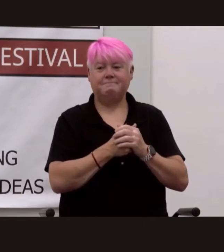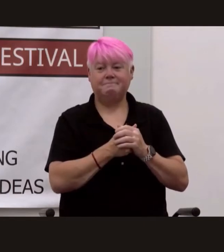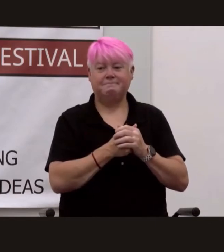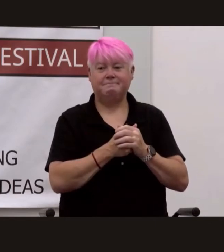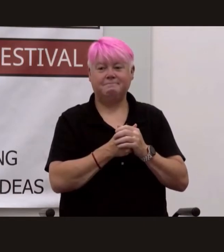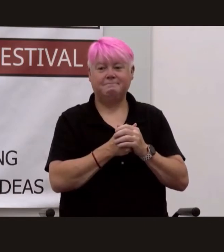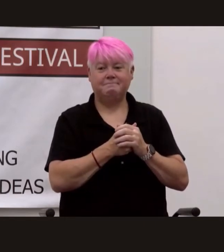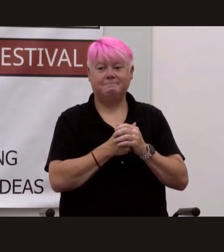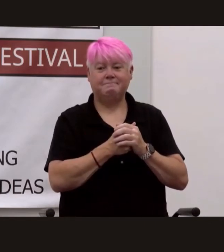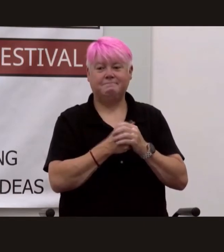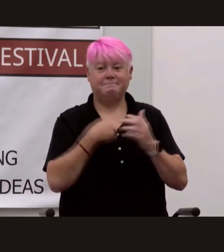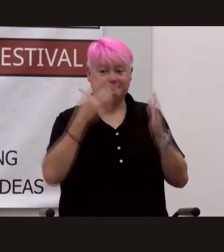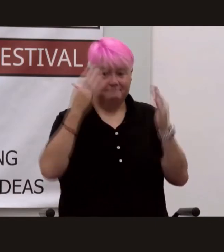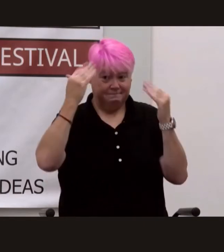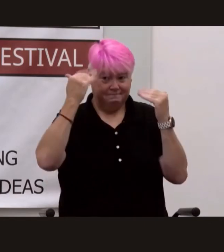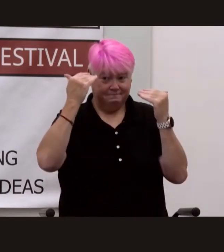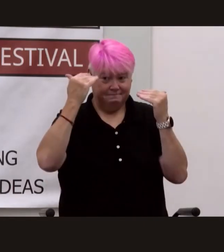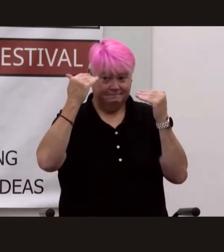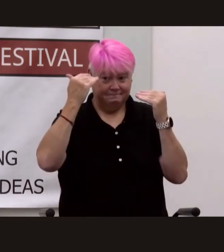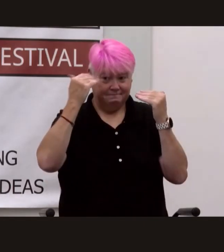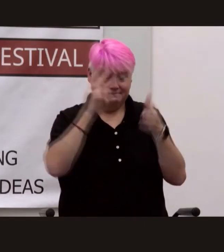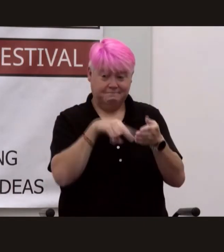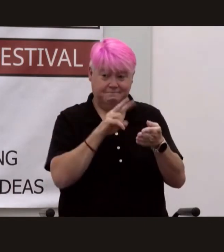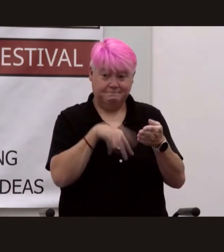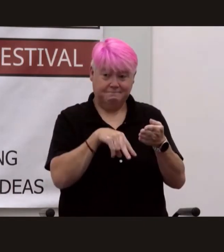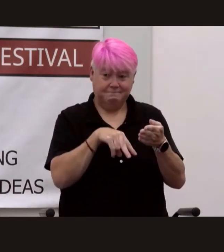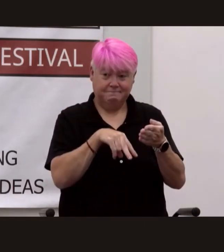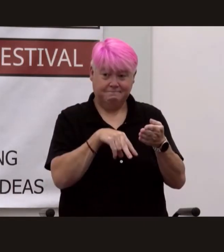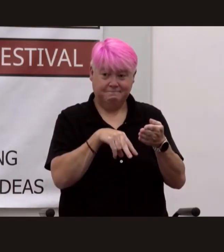And I hope I'm reading